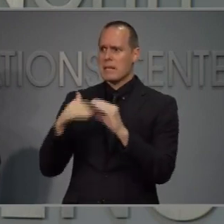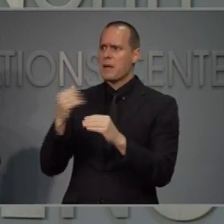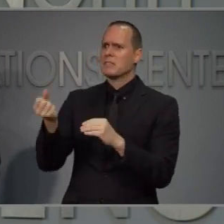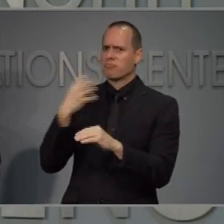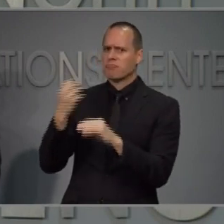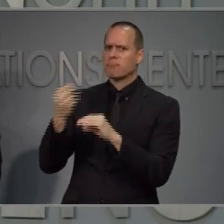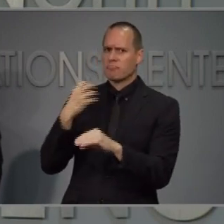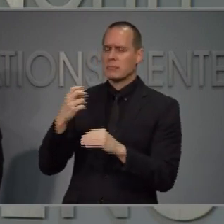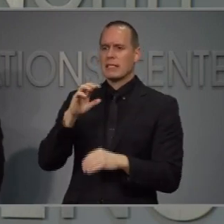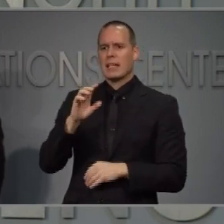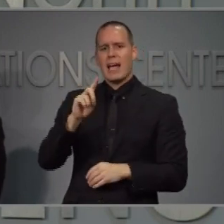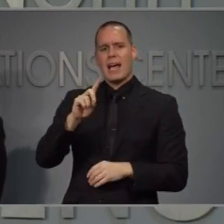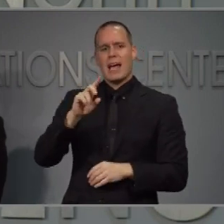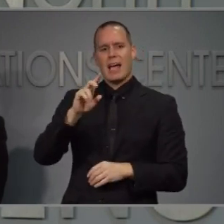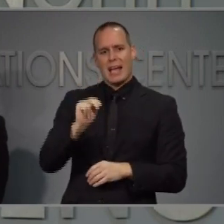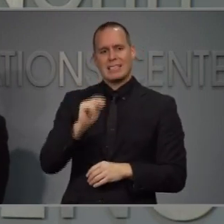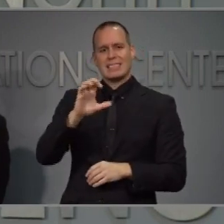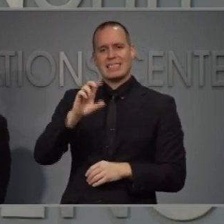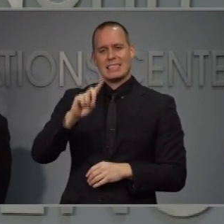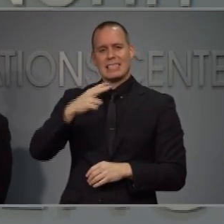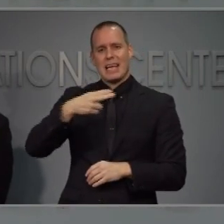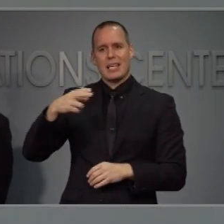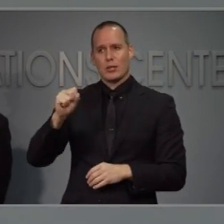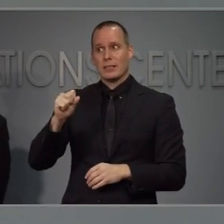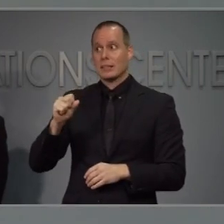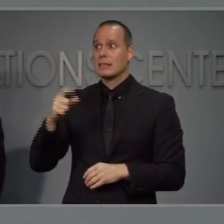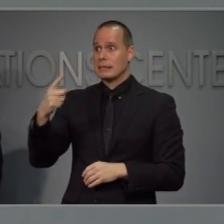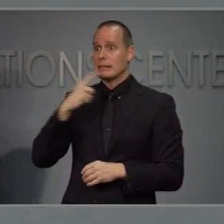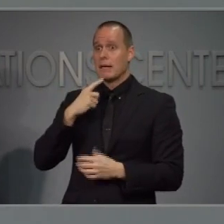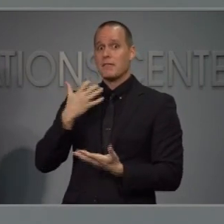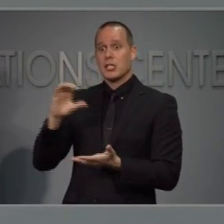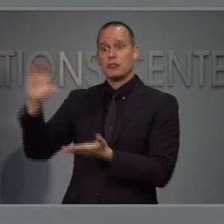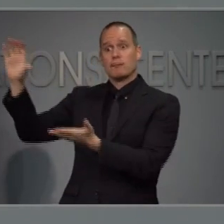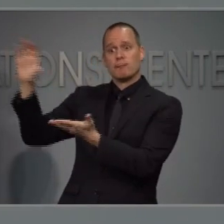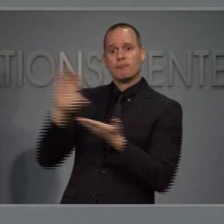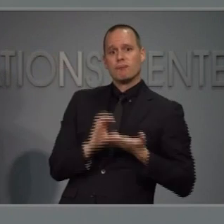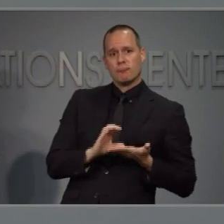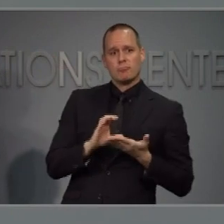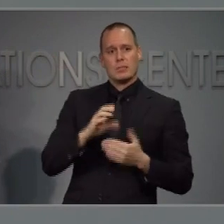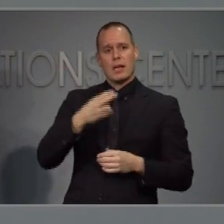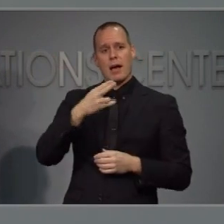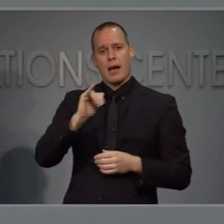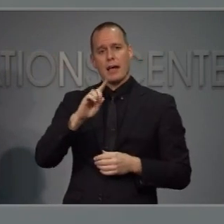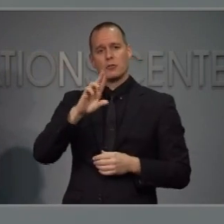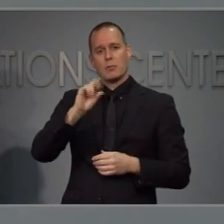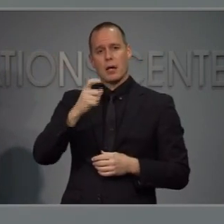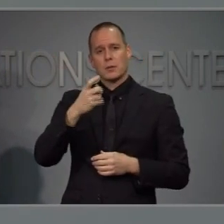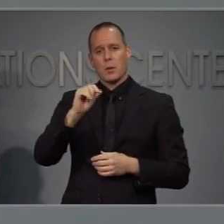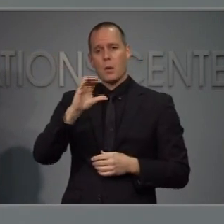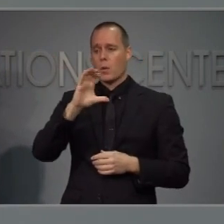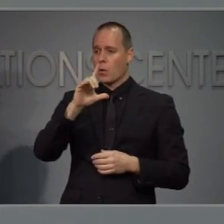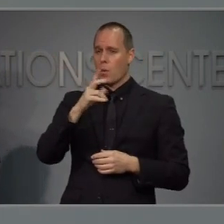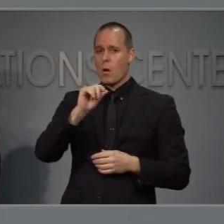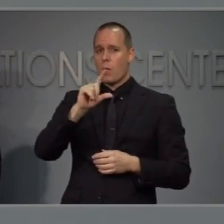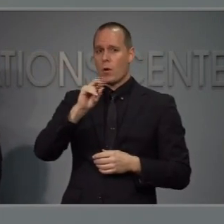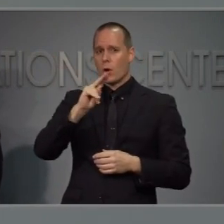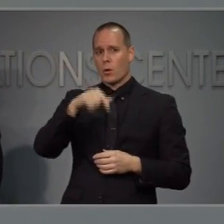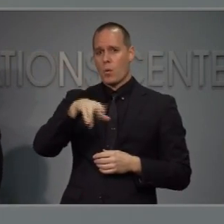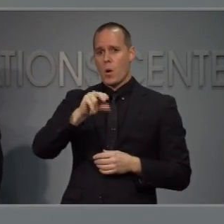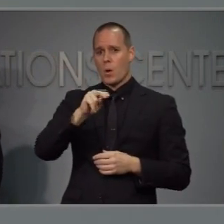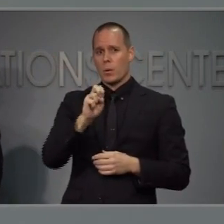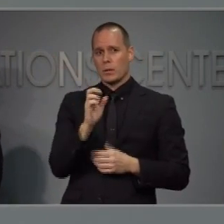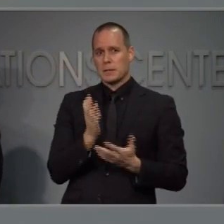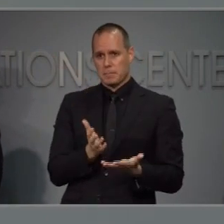that NCDHHS has received a donation of hydroxychloroquine for long-term care facilities with outbreaks. Given the